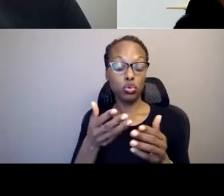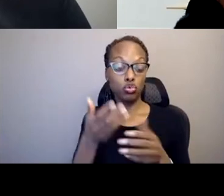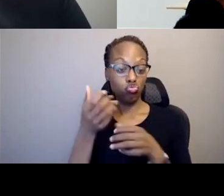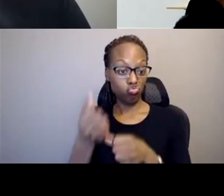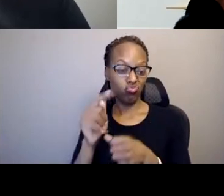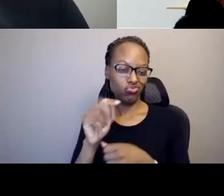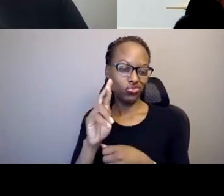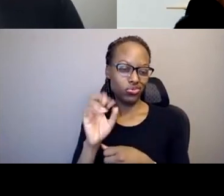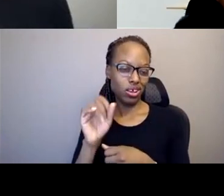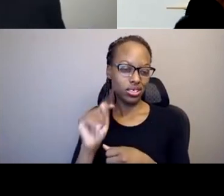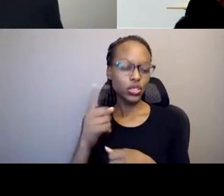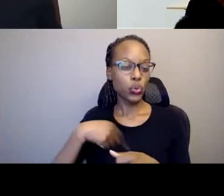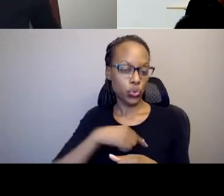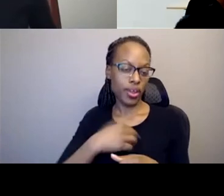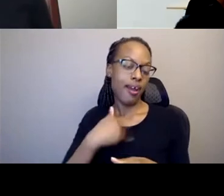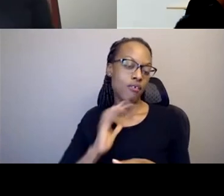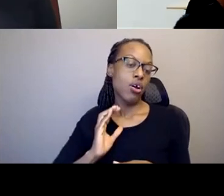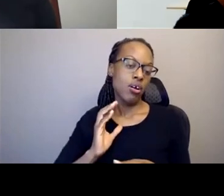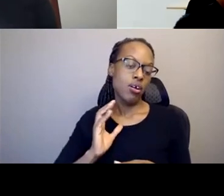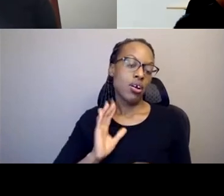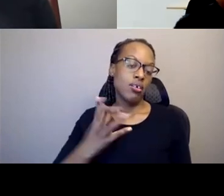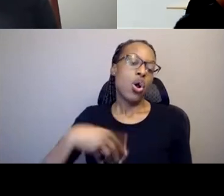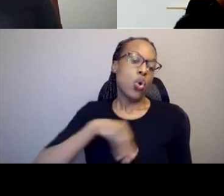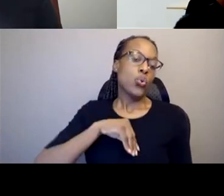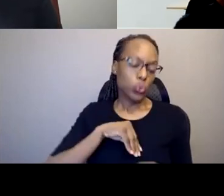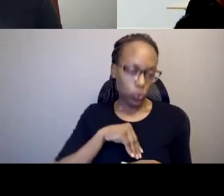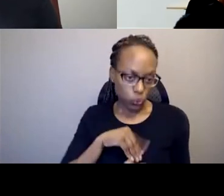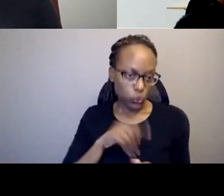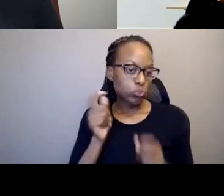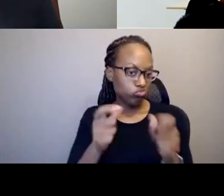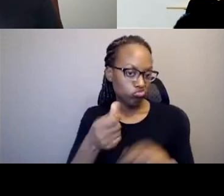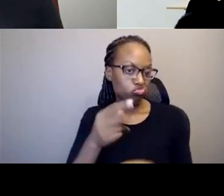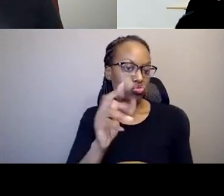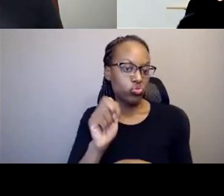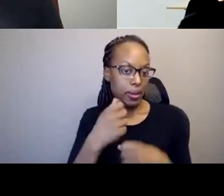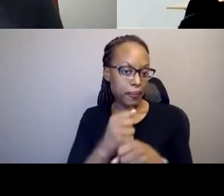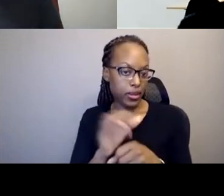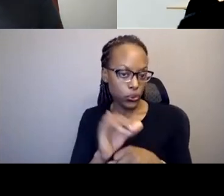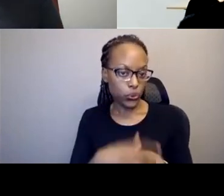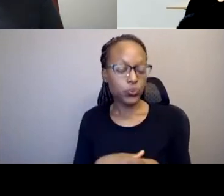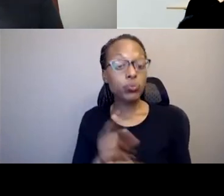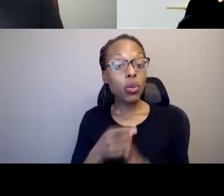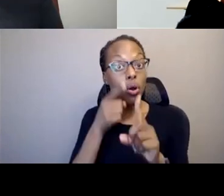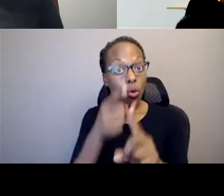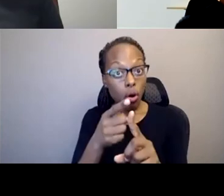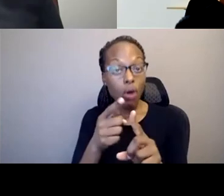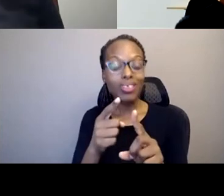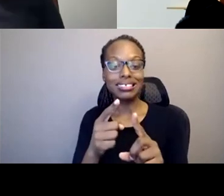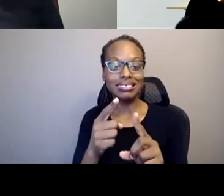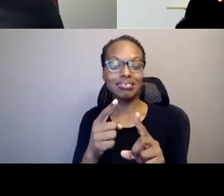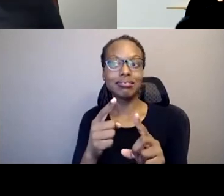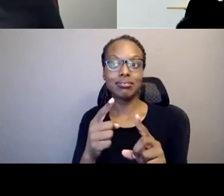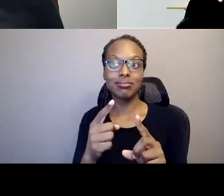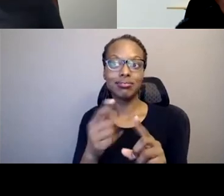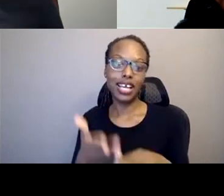sort of considerations that we have there are really around, sort of increasing transparency. So one of the things that we did for